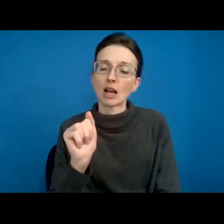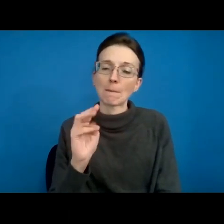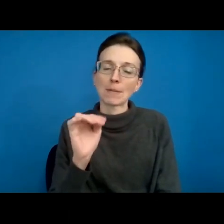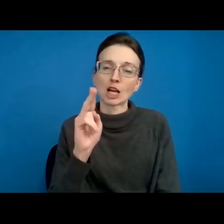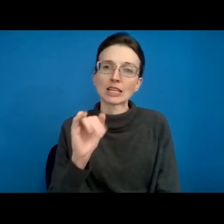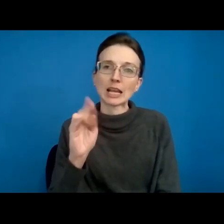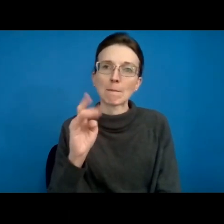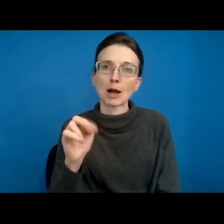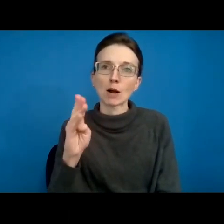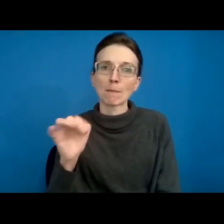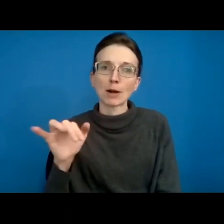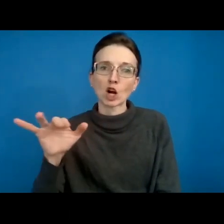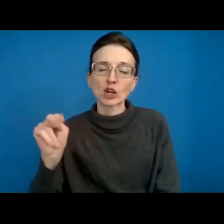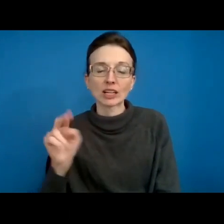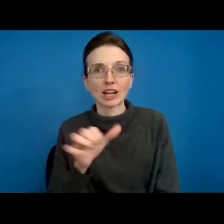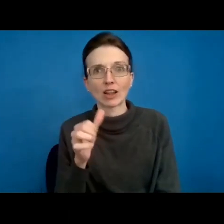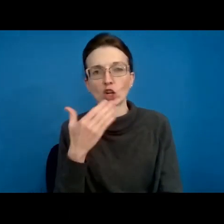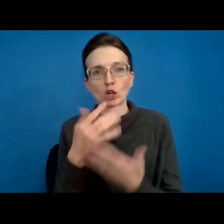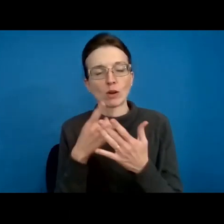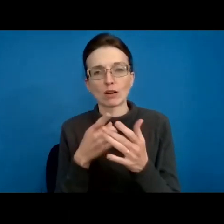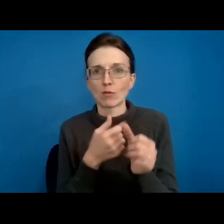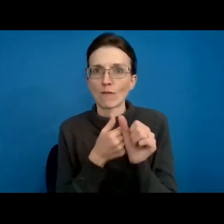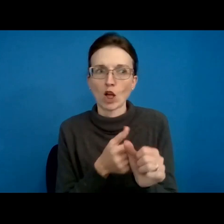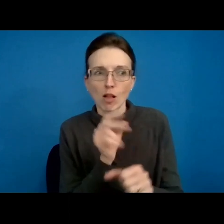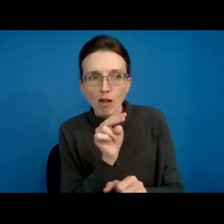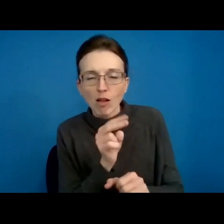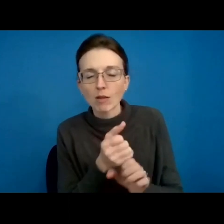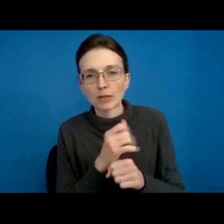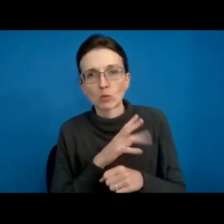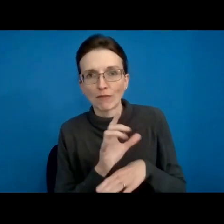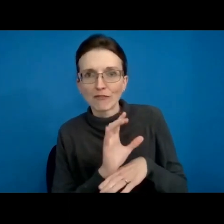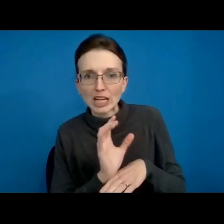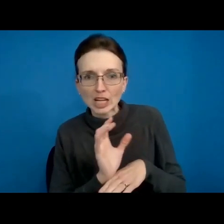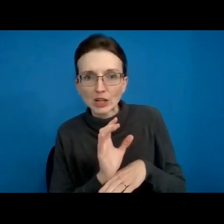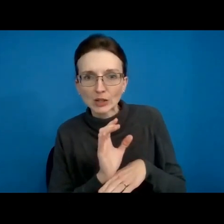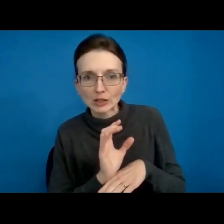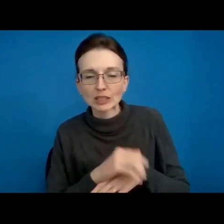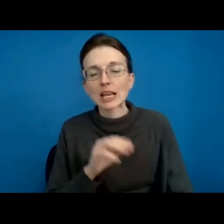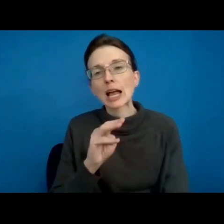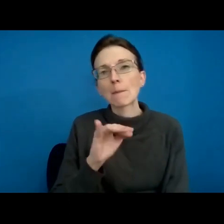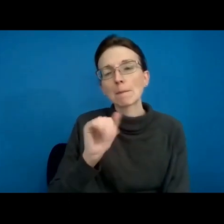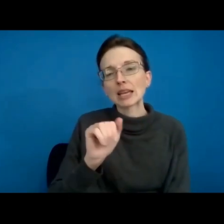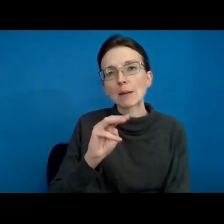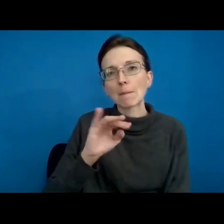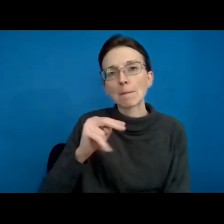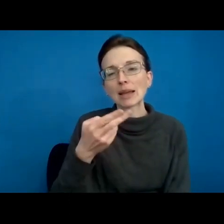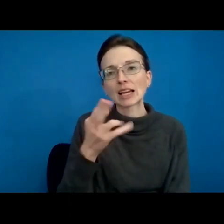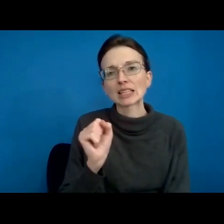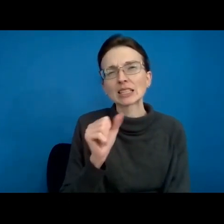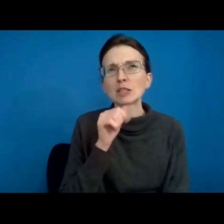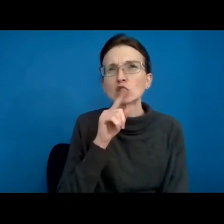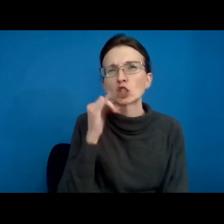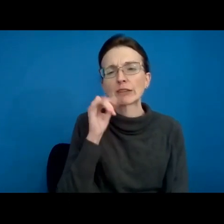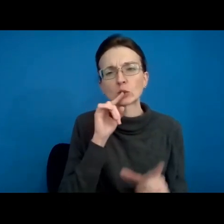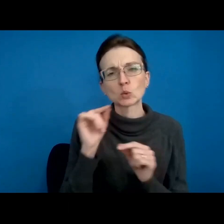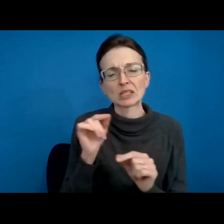great follow and makes a lot of cool videos as well. And Mia Mingus, actually, I don't know if she tweets, but looking